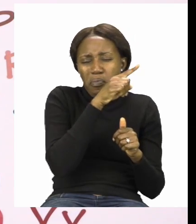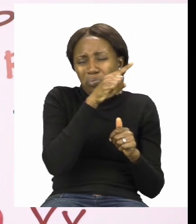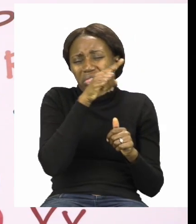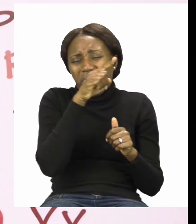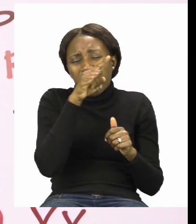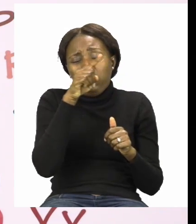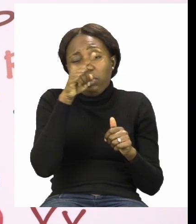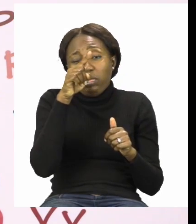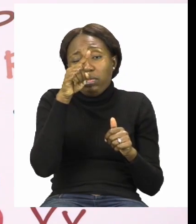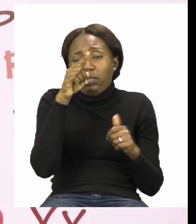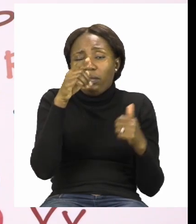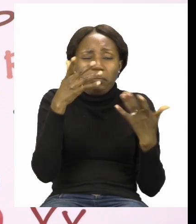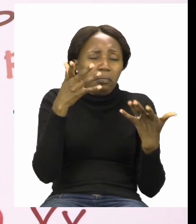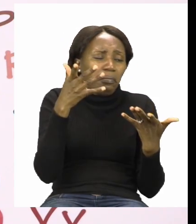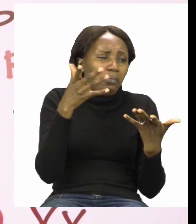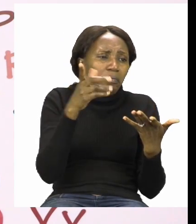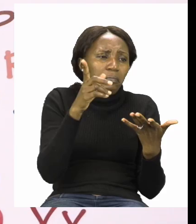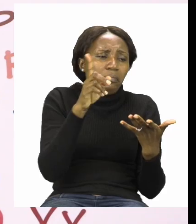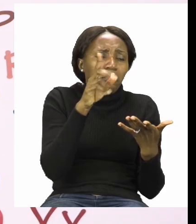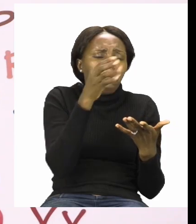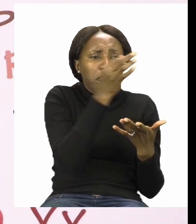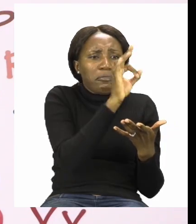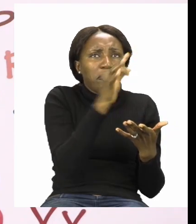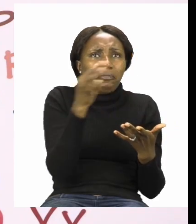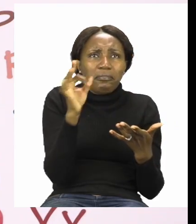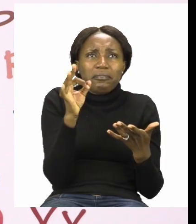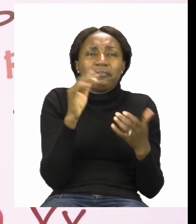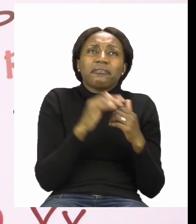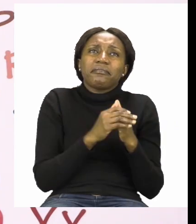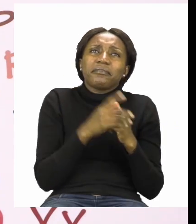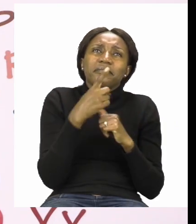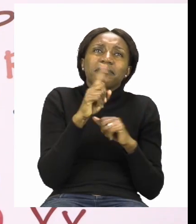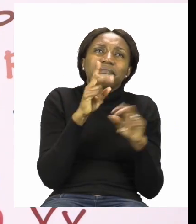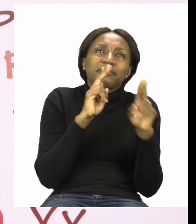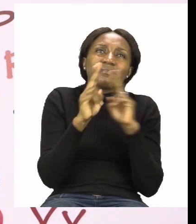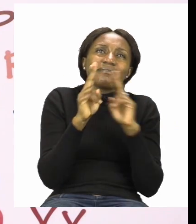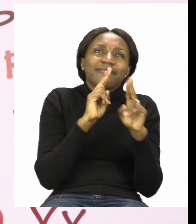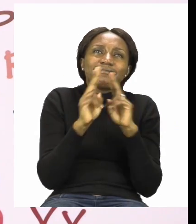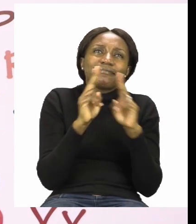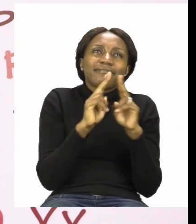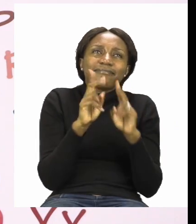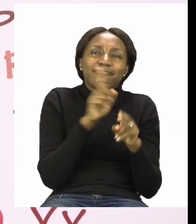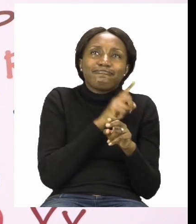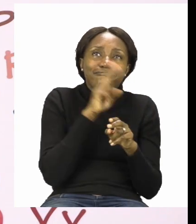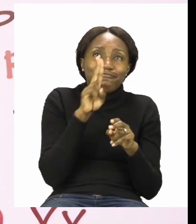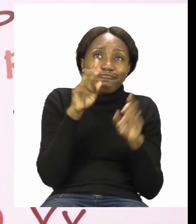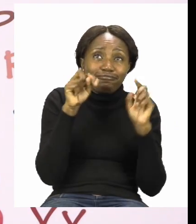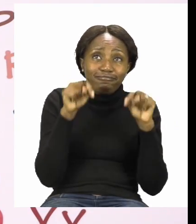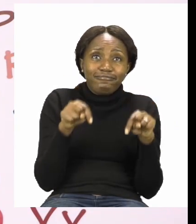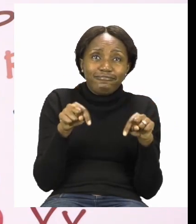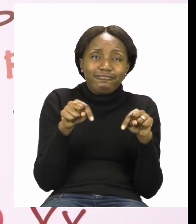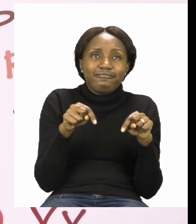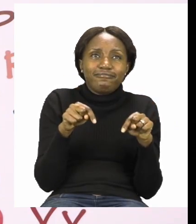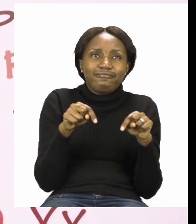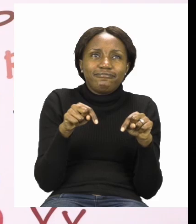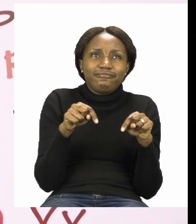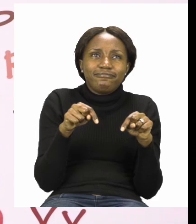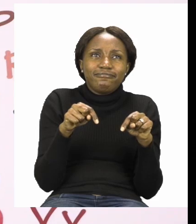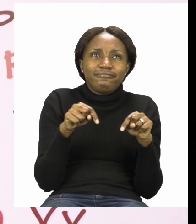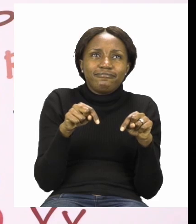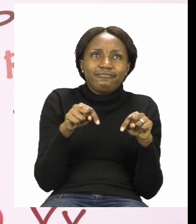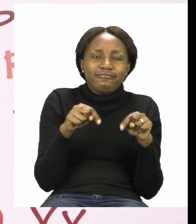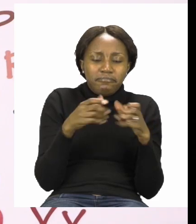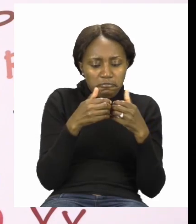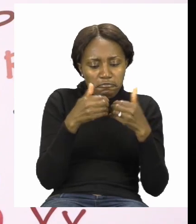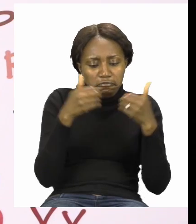to 99. But we're only going to focus on 12. So the way they have broken